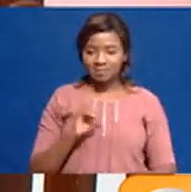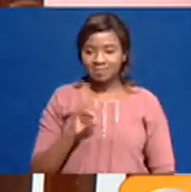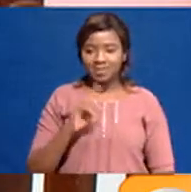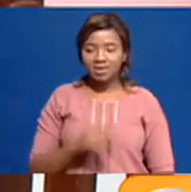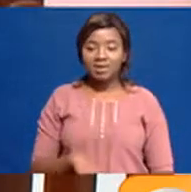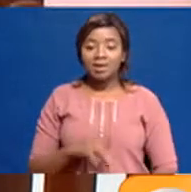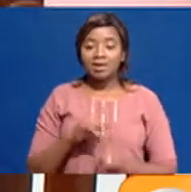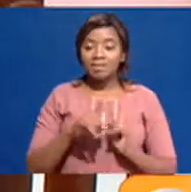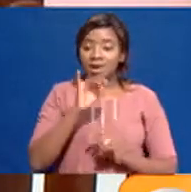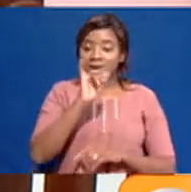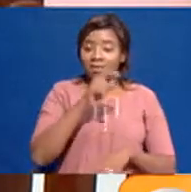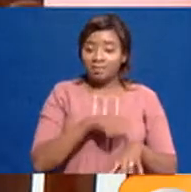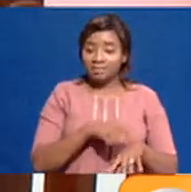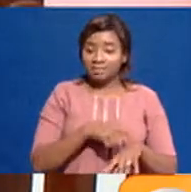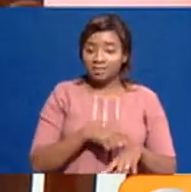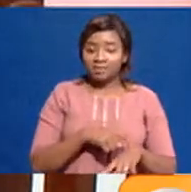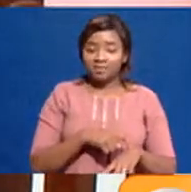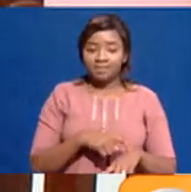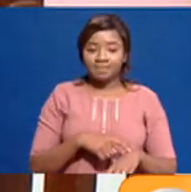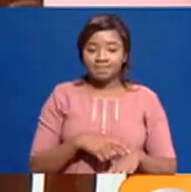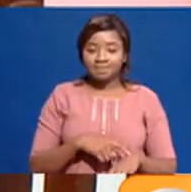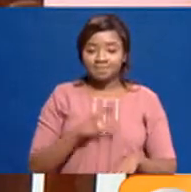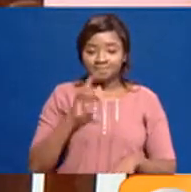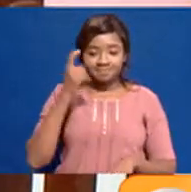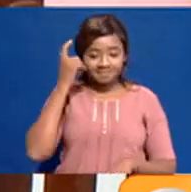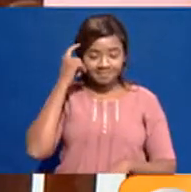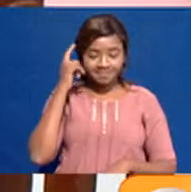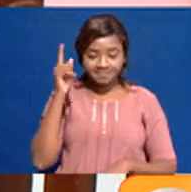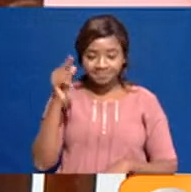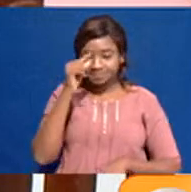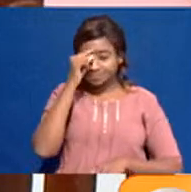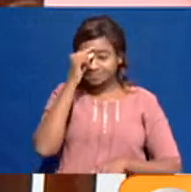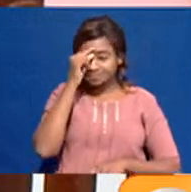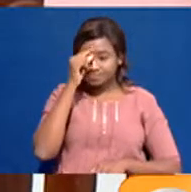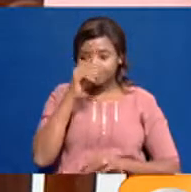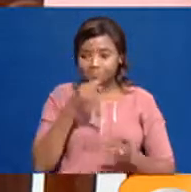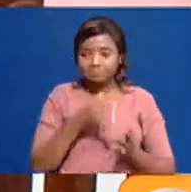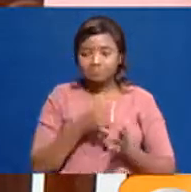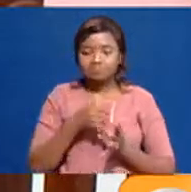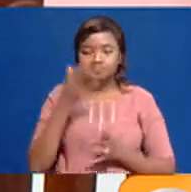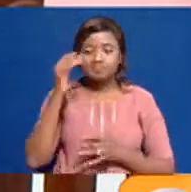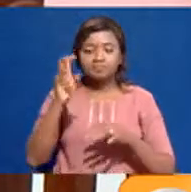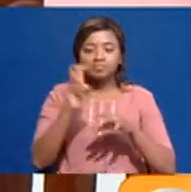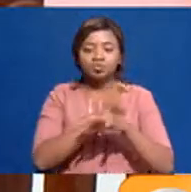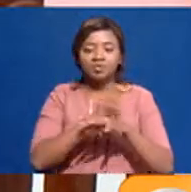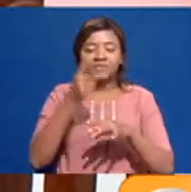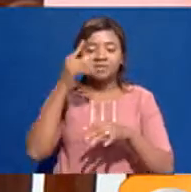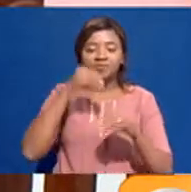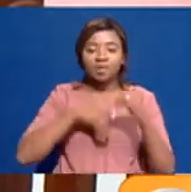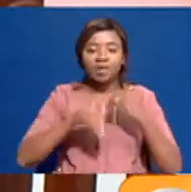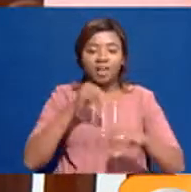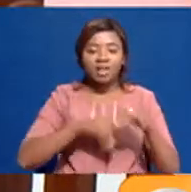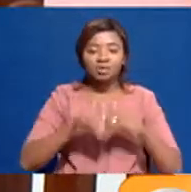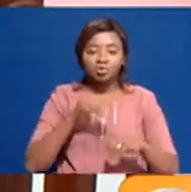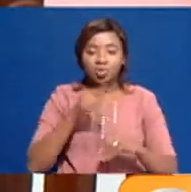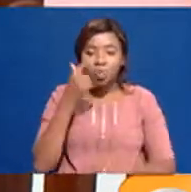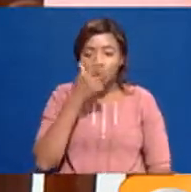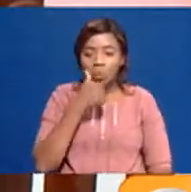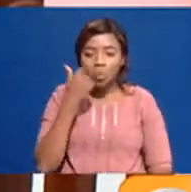That time, remember, it was government, because the supervisor of elections